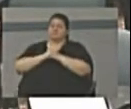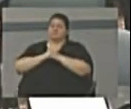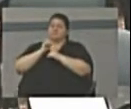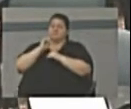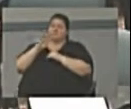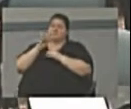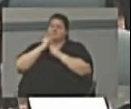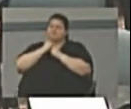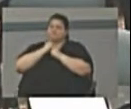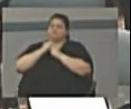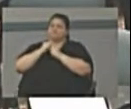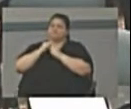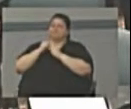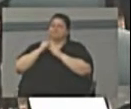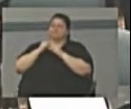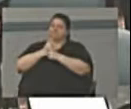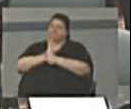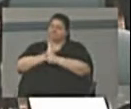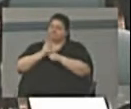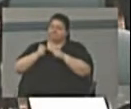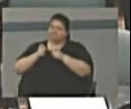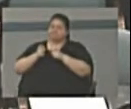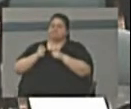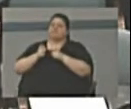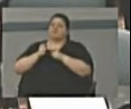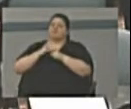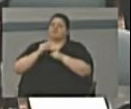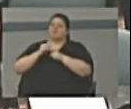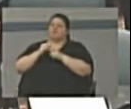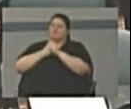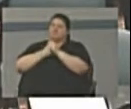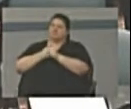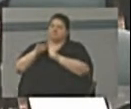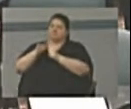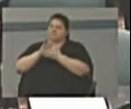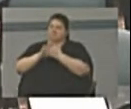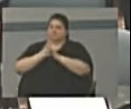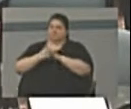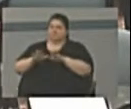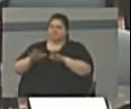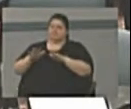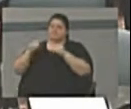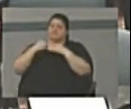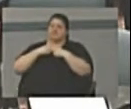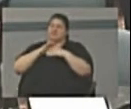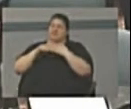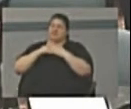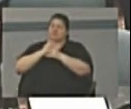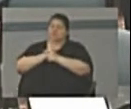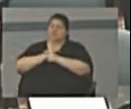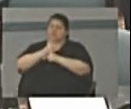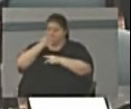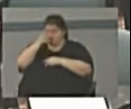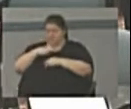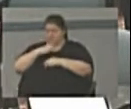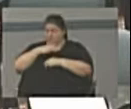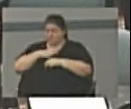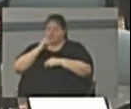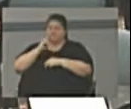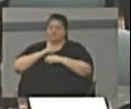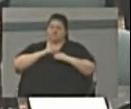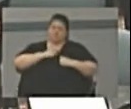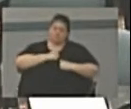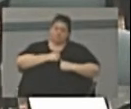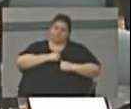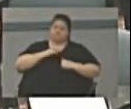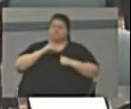we may dwell secure in thy peace. We especially commend your gracious care in keeping all the men and women of our armed forces at home and abroad, our